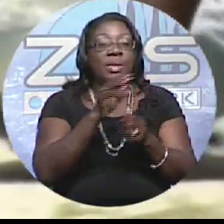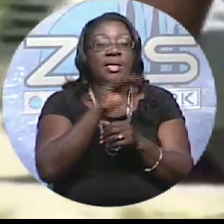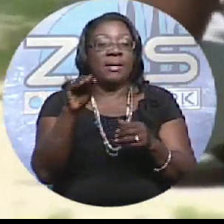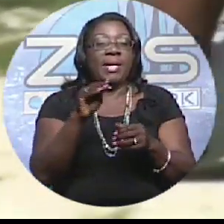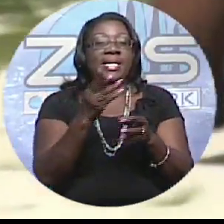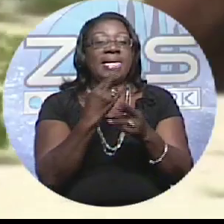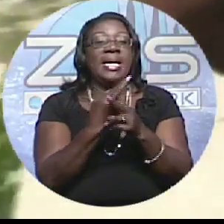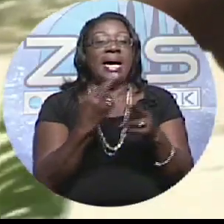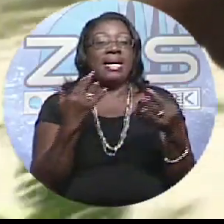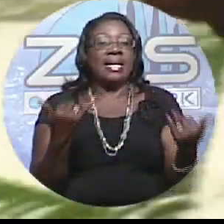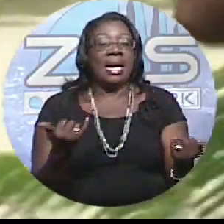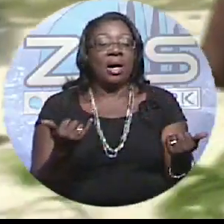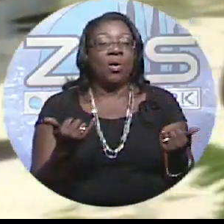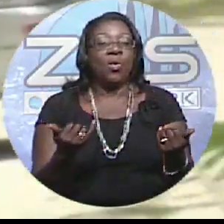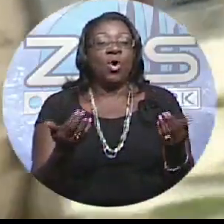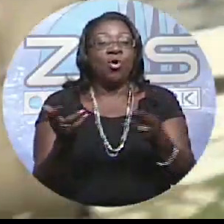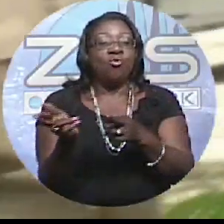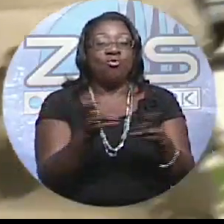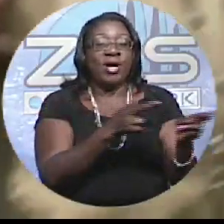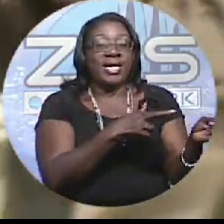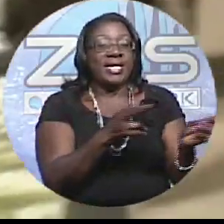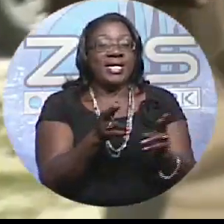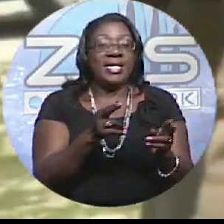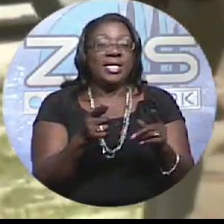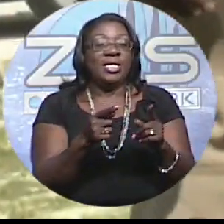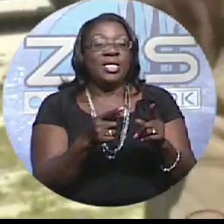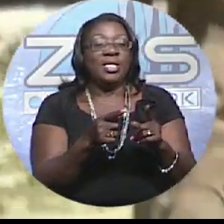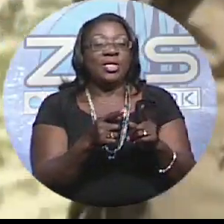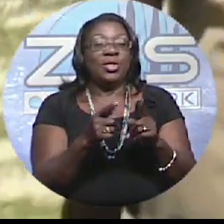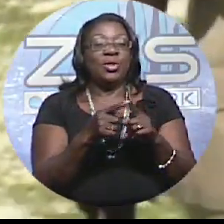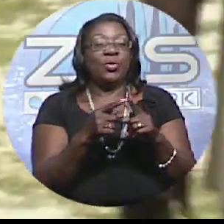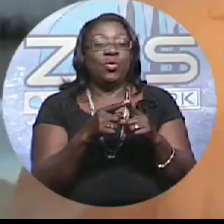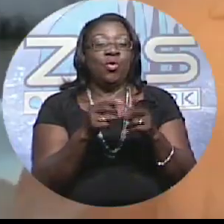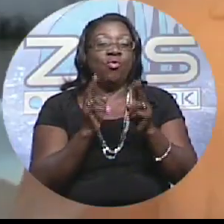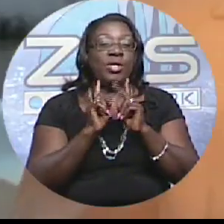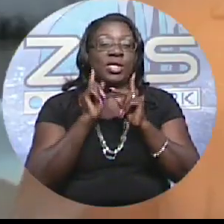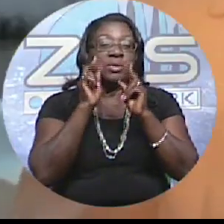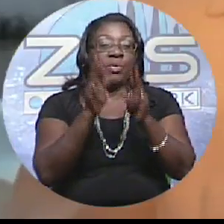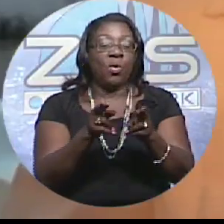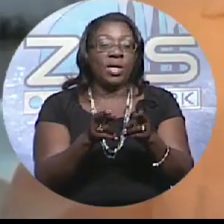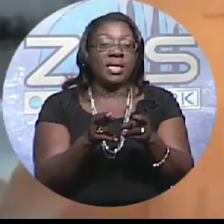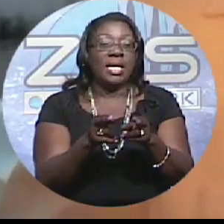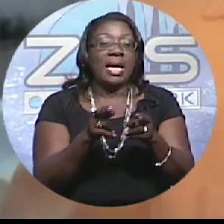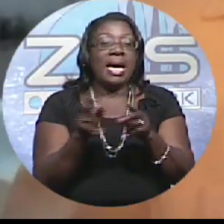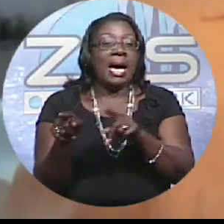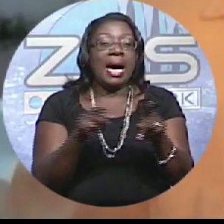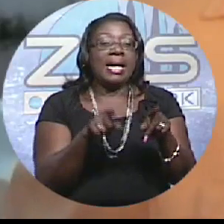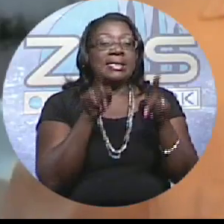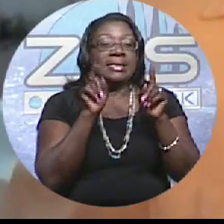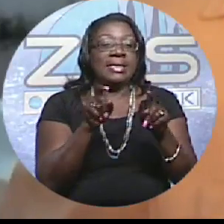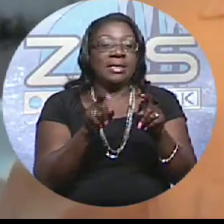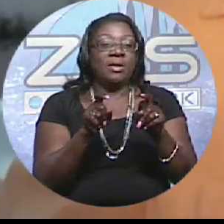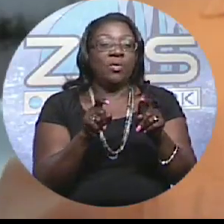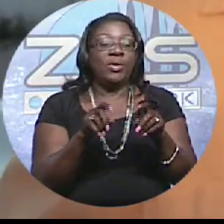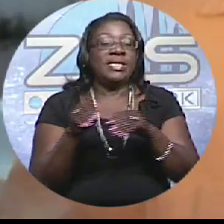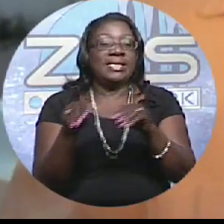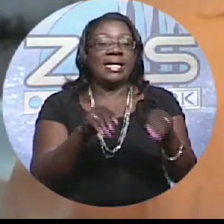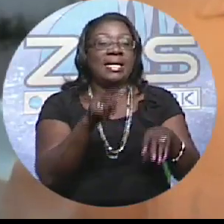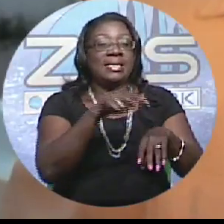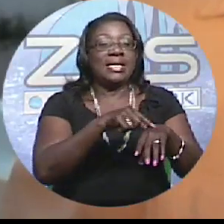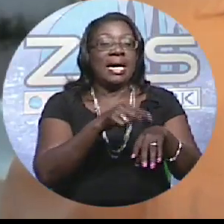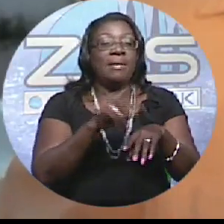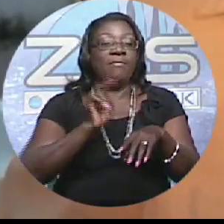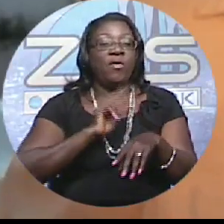they are now in a ready mode to respond as needed. We have set a time for us to be able to